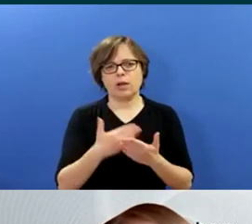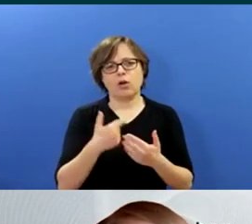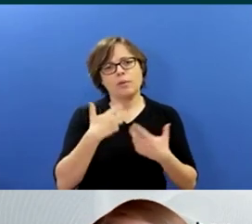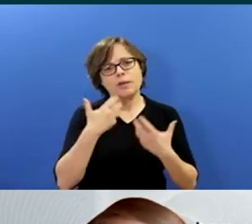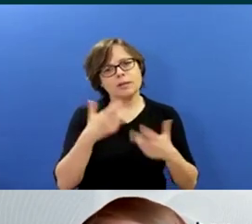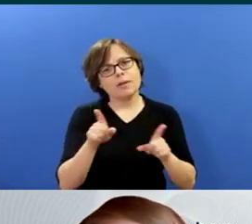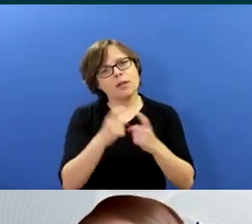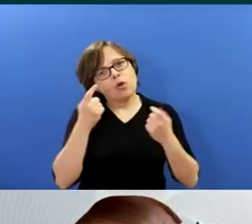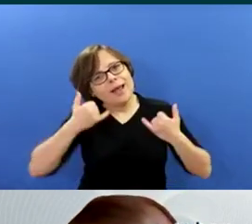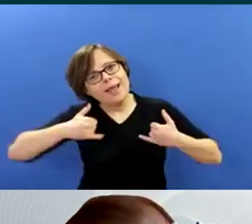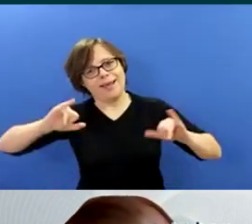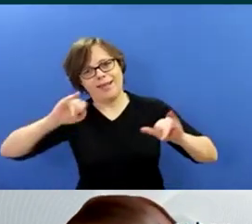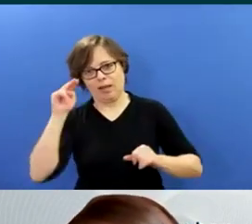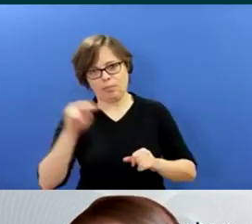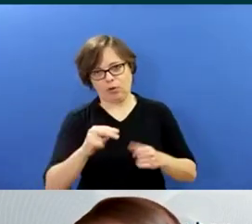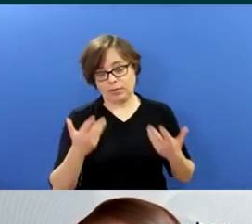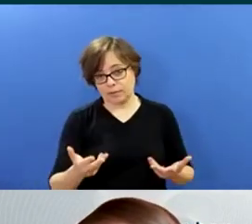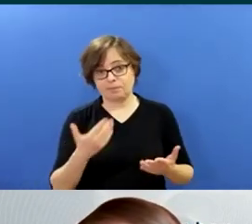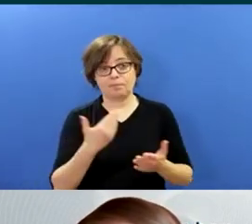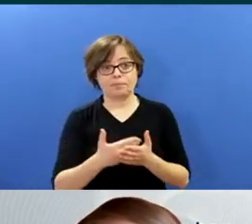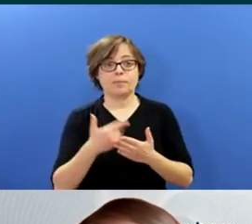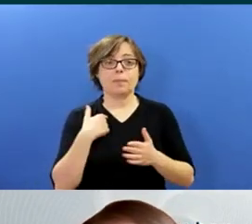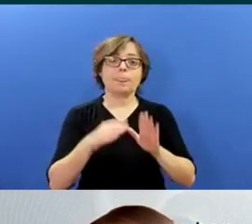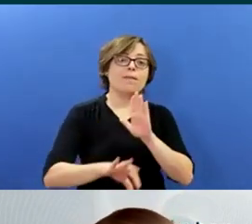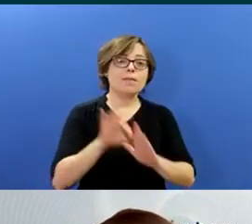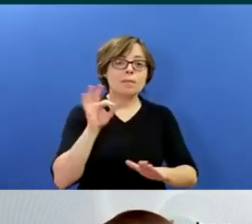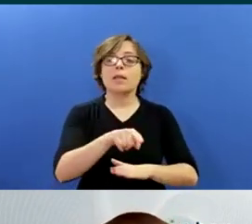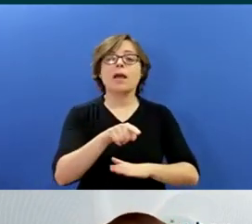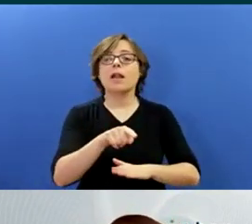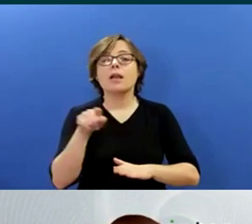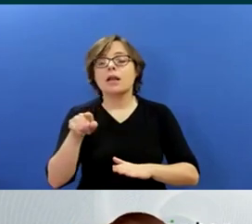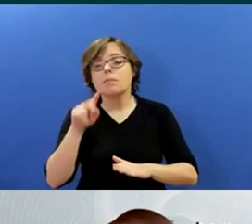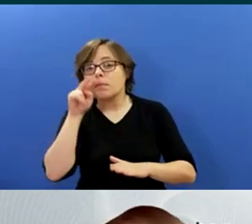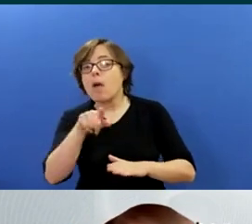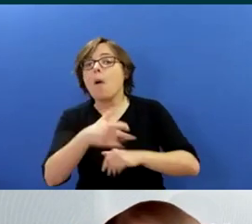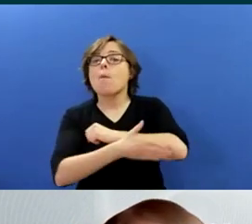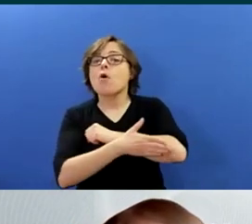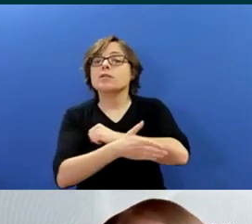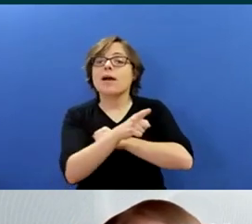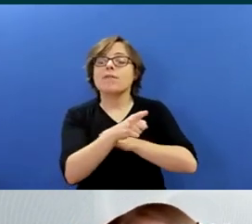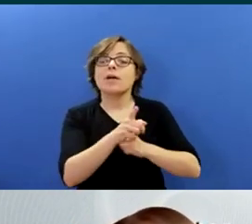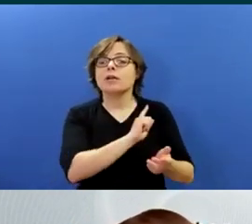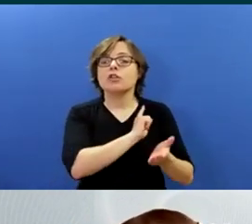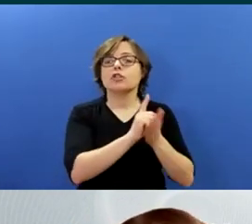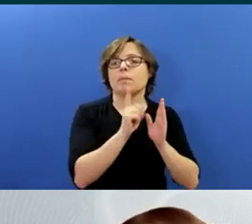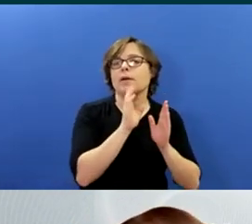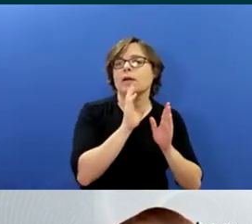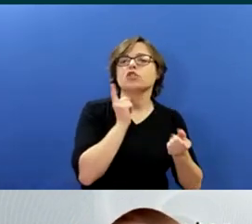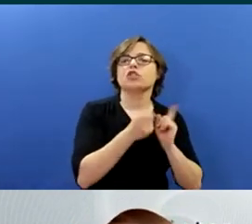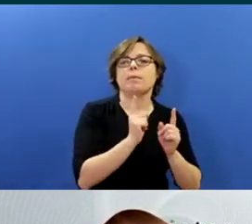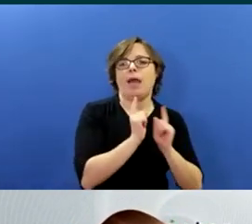So we chose the speed dating method because we wanted to bring together the relevant stakeholders with the matching